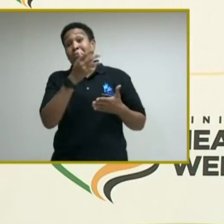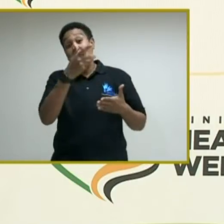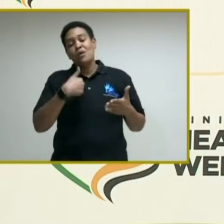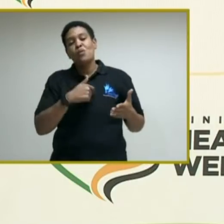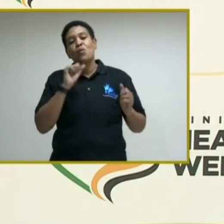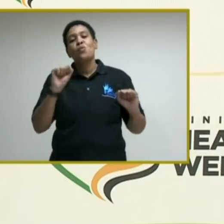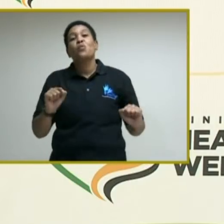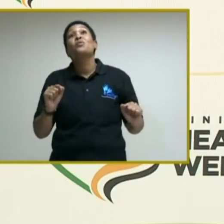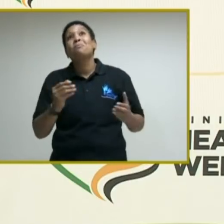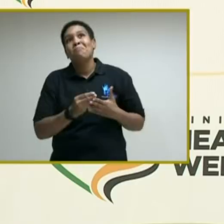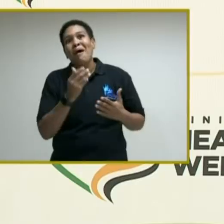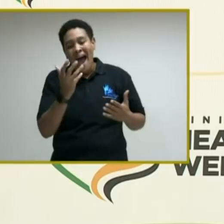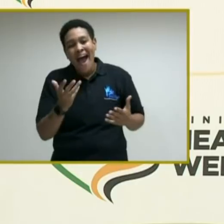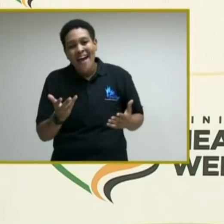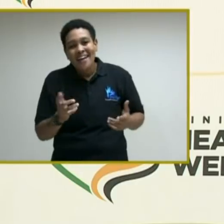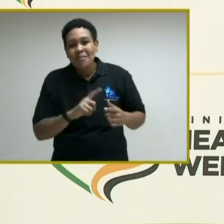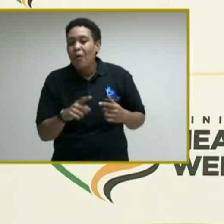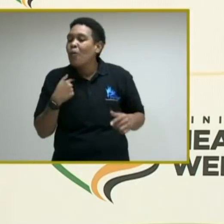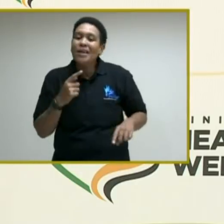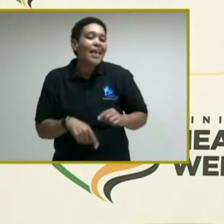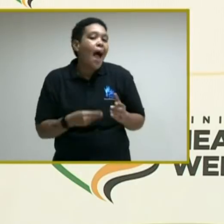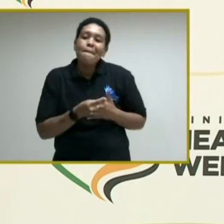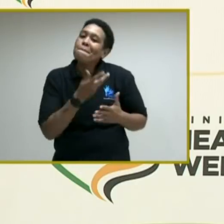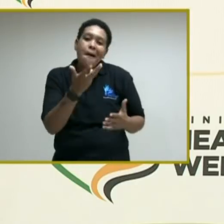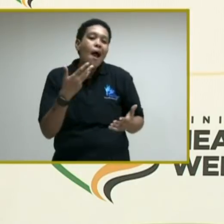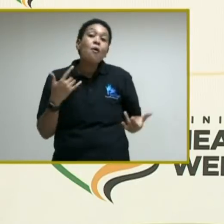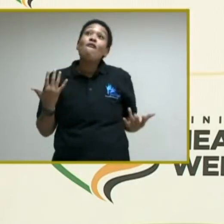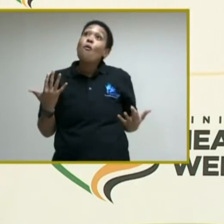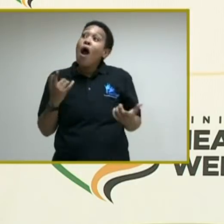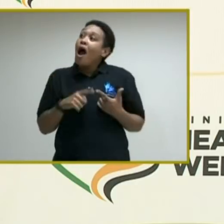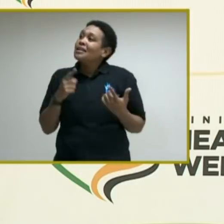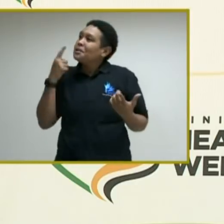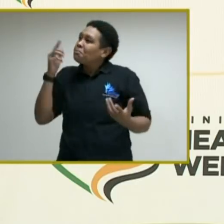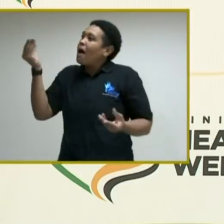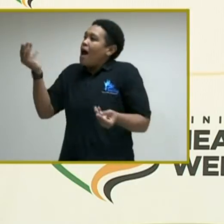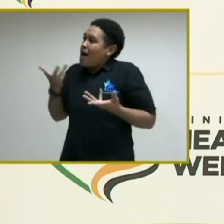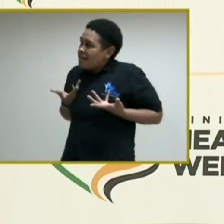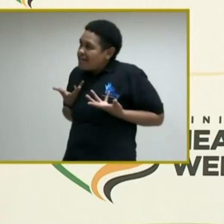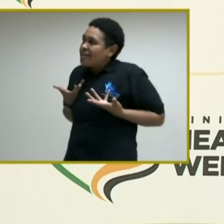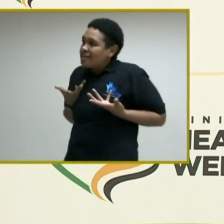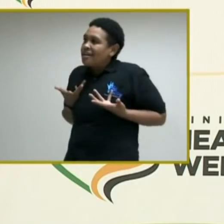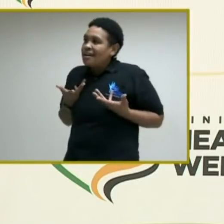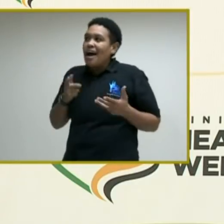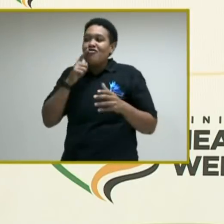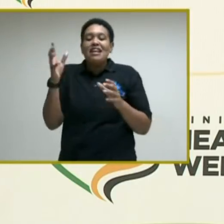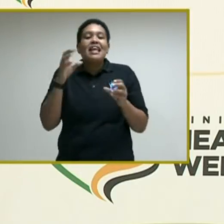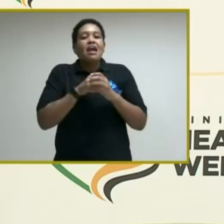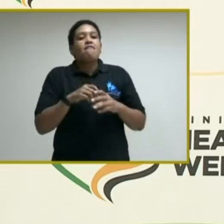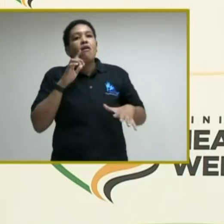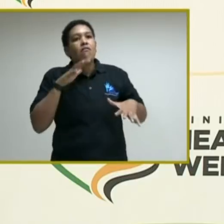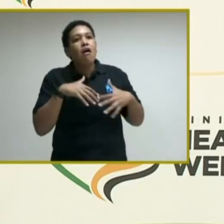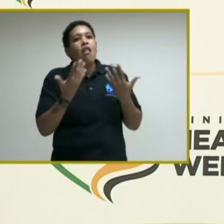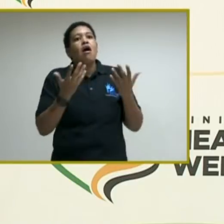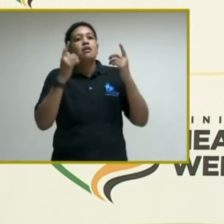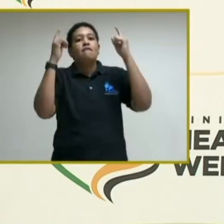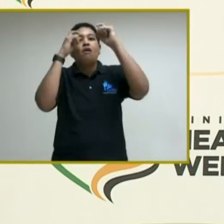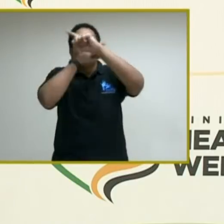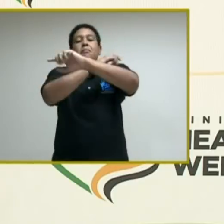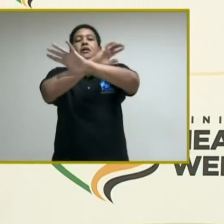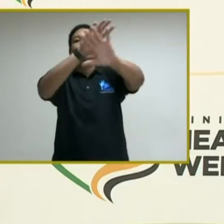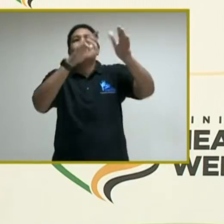We have to wait until we get what is available. And it involves significant complications